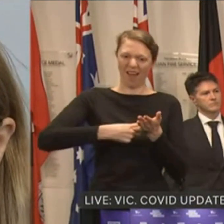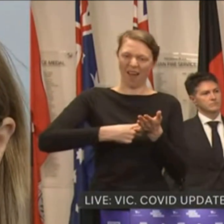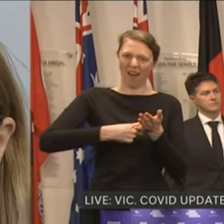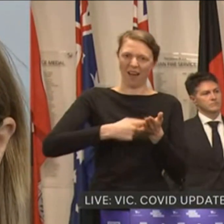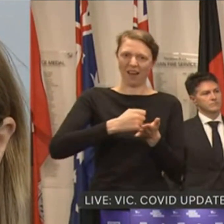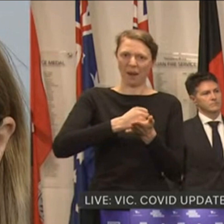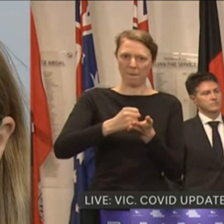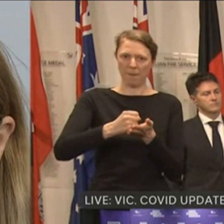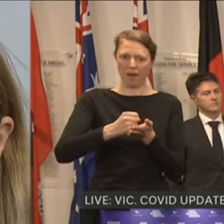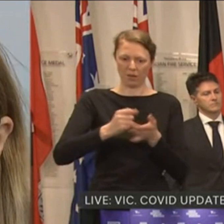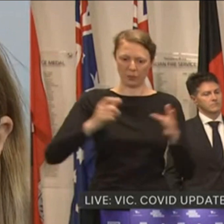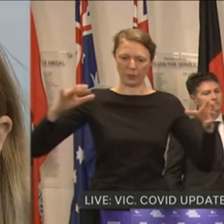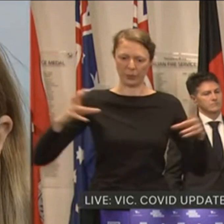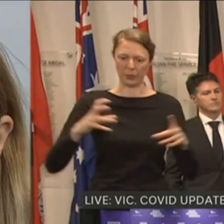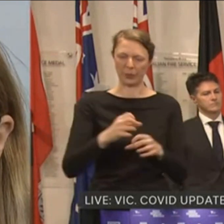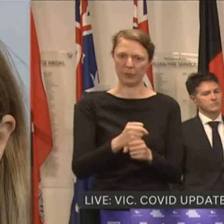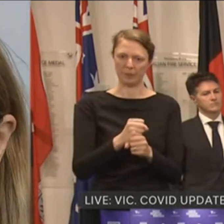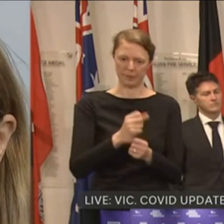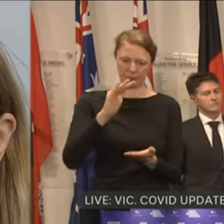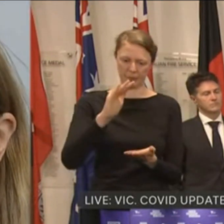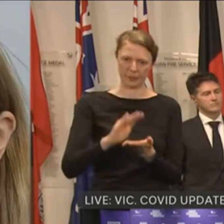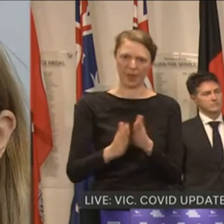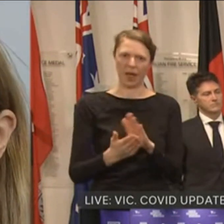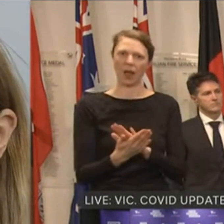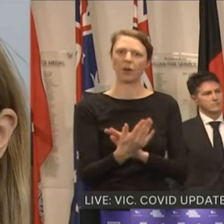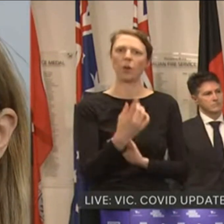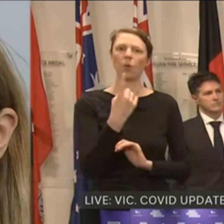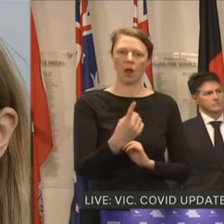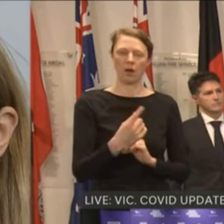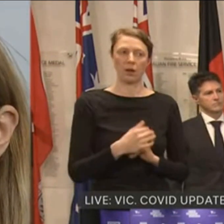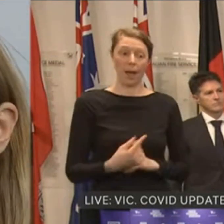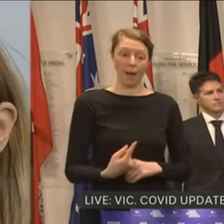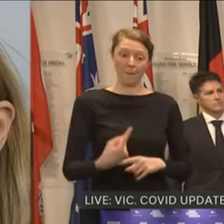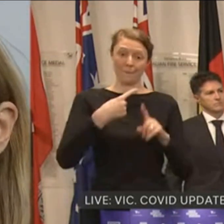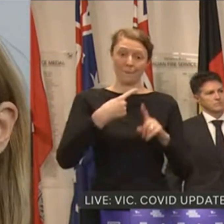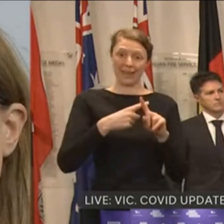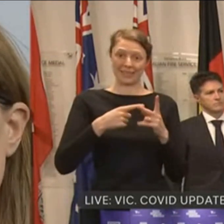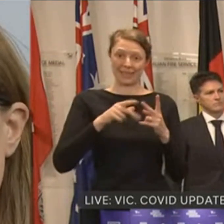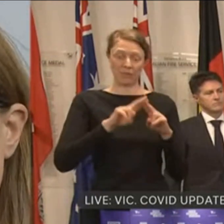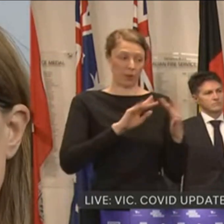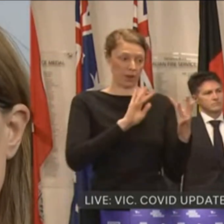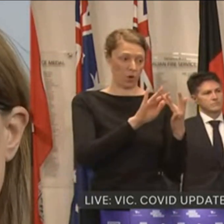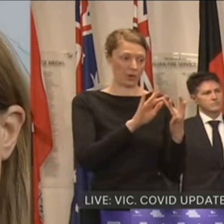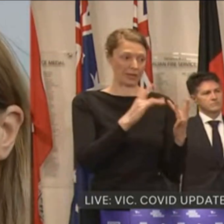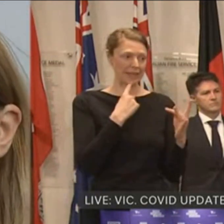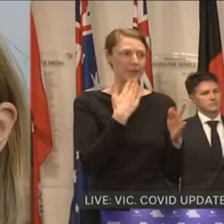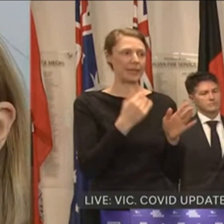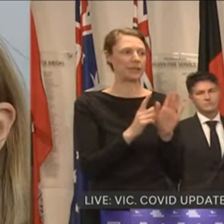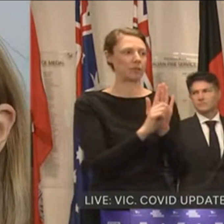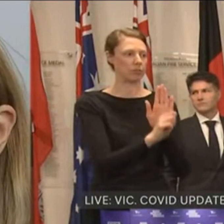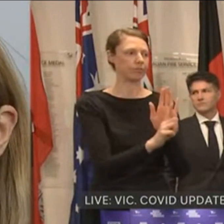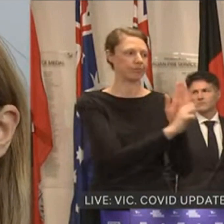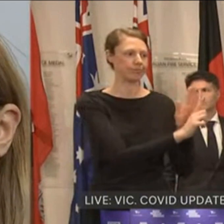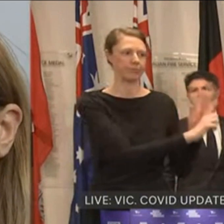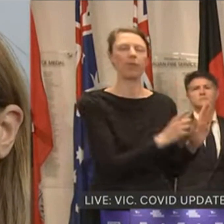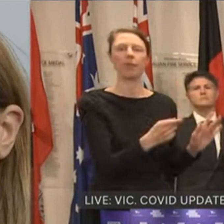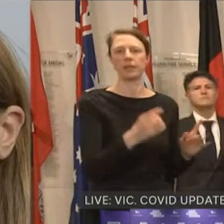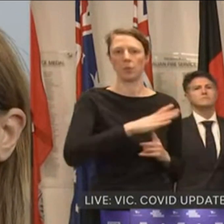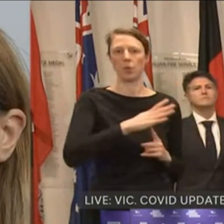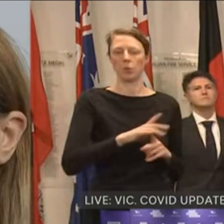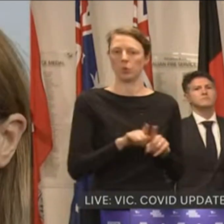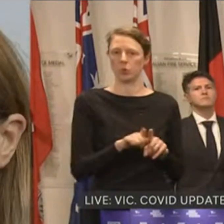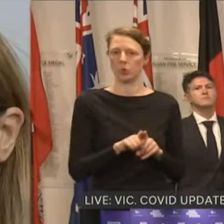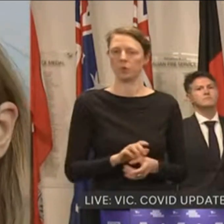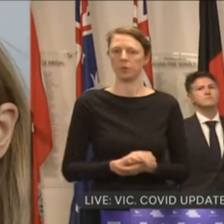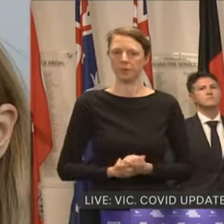are definitely not linked to that transmission now, the current cases? Not in the southwestern Sydney cluster, but remember we've got the